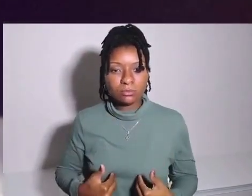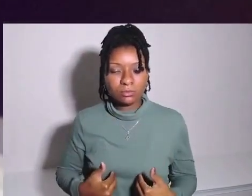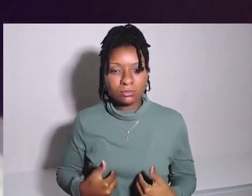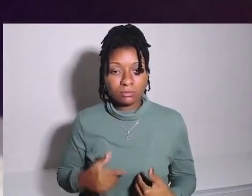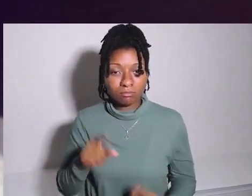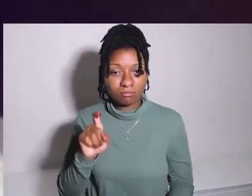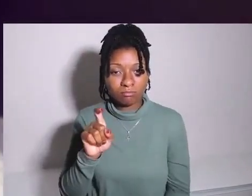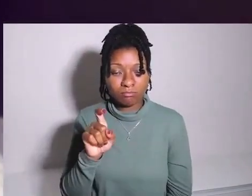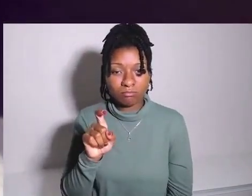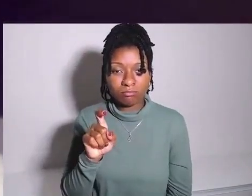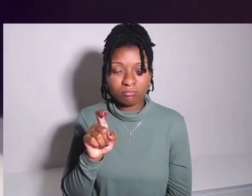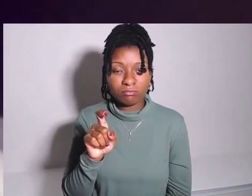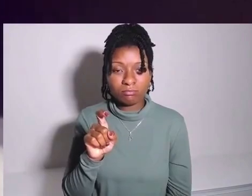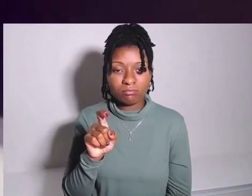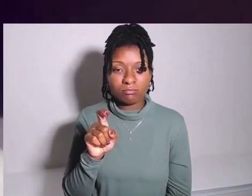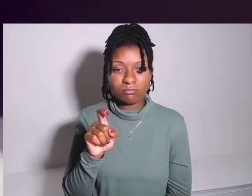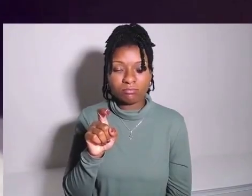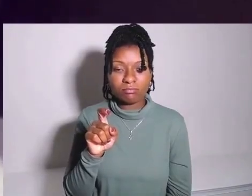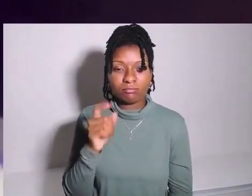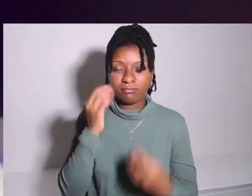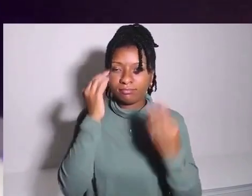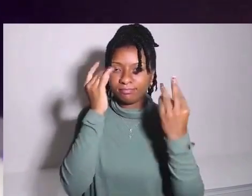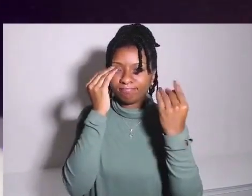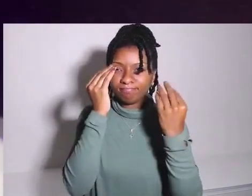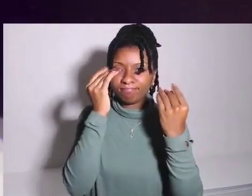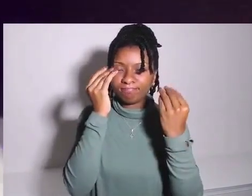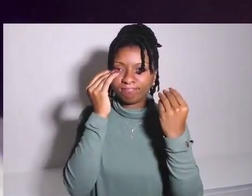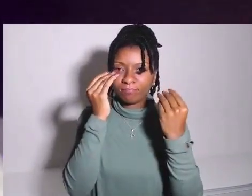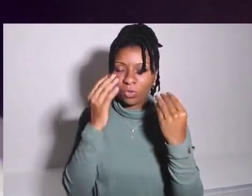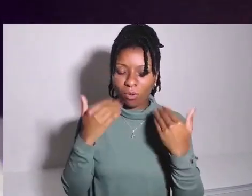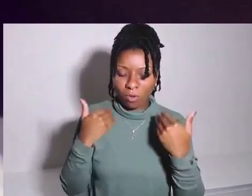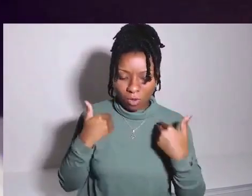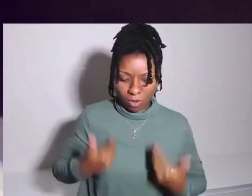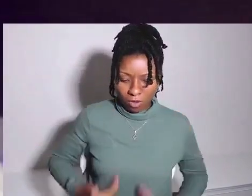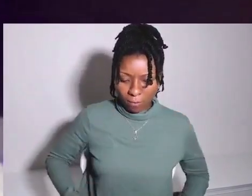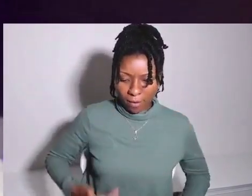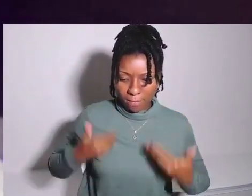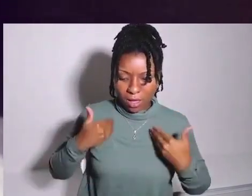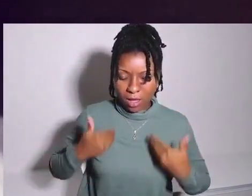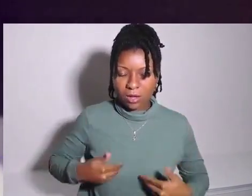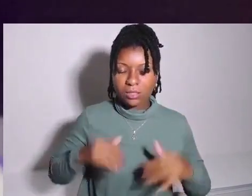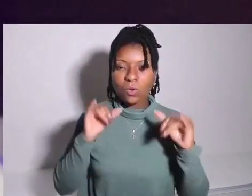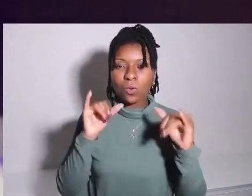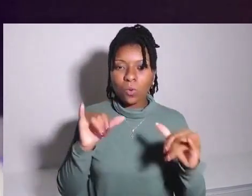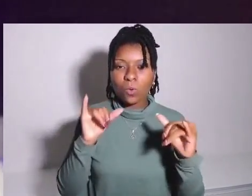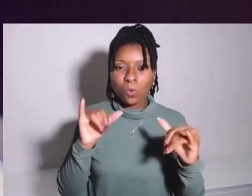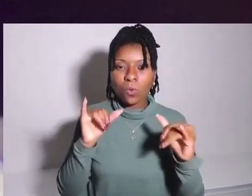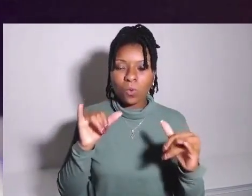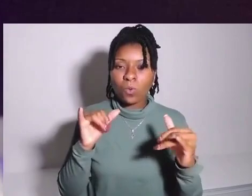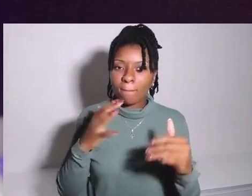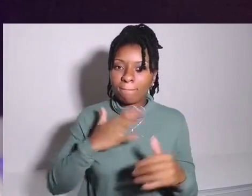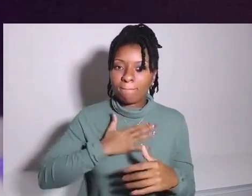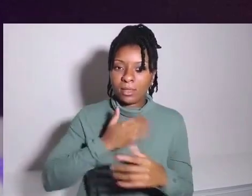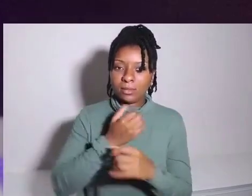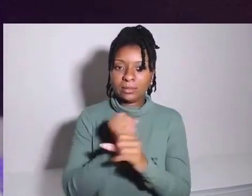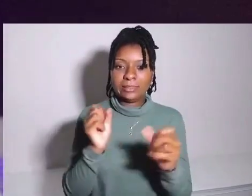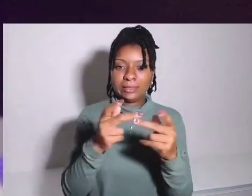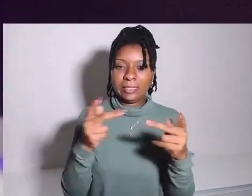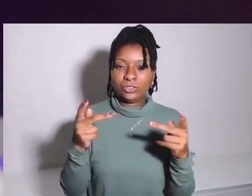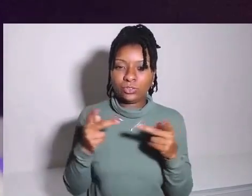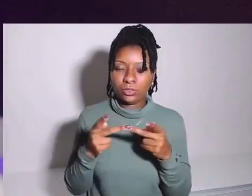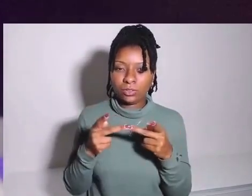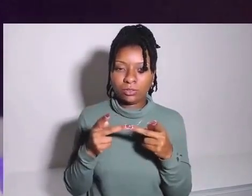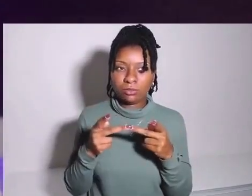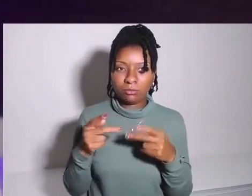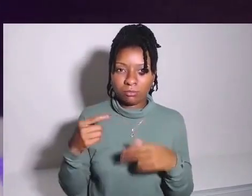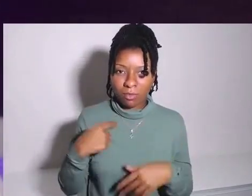my body is my sanctuary and I am always home. Notice, please, your body's response to that